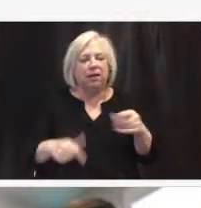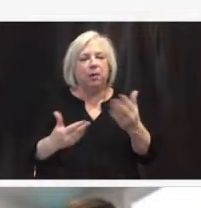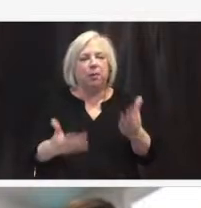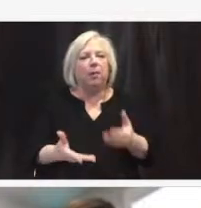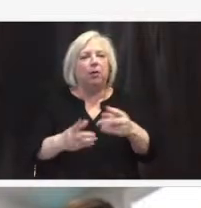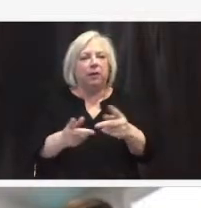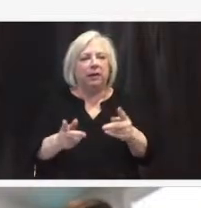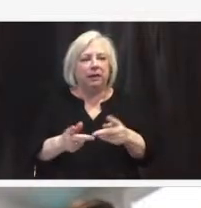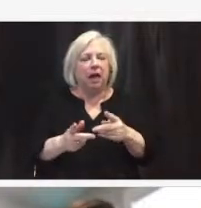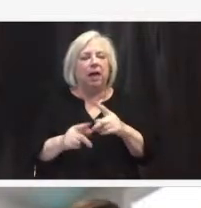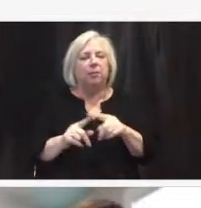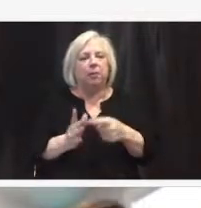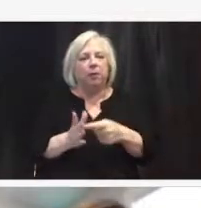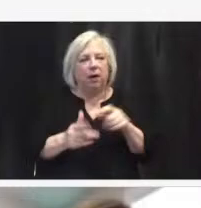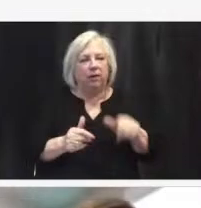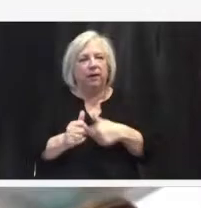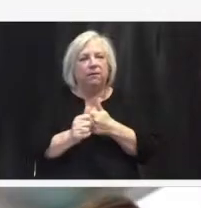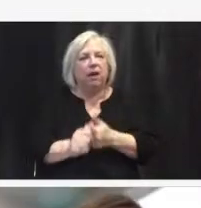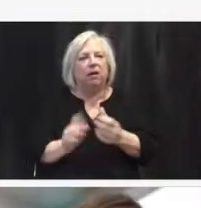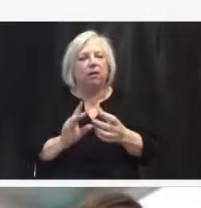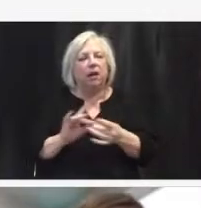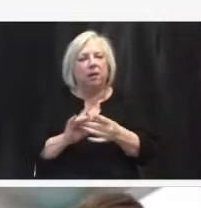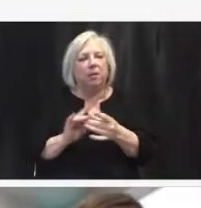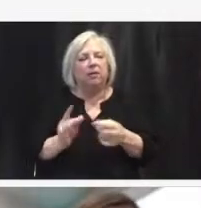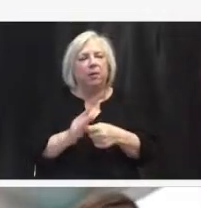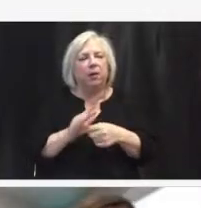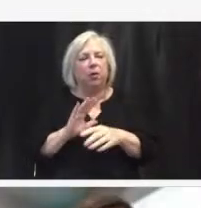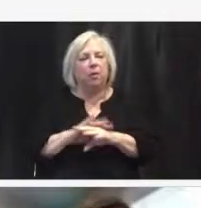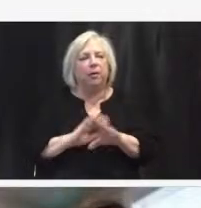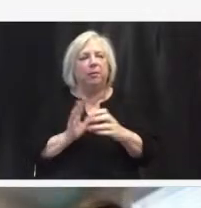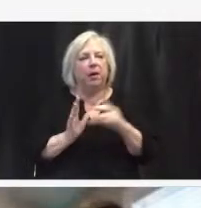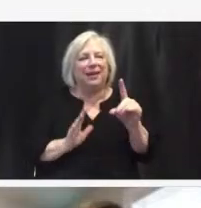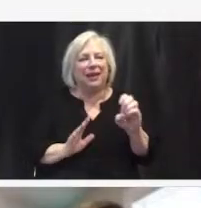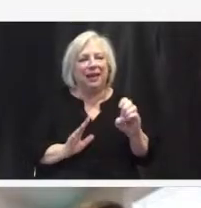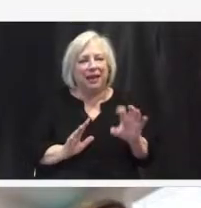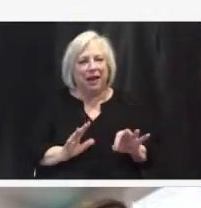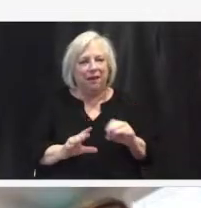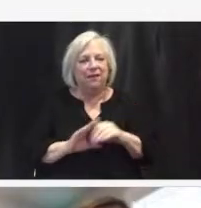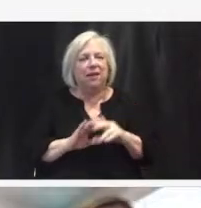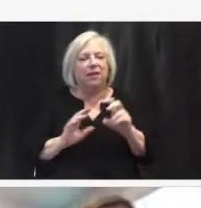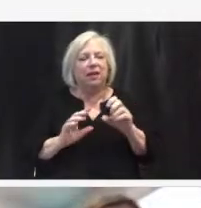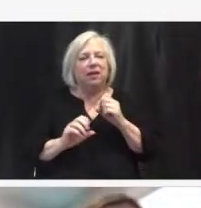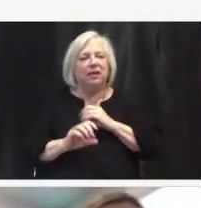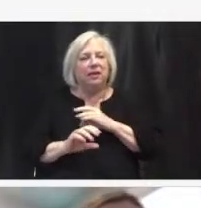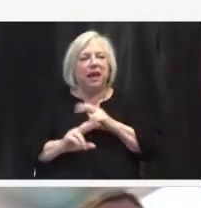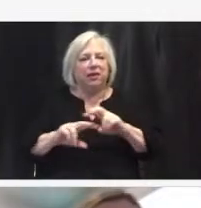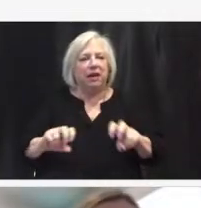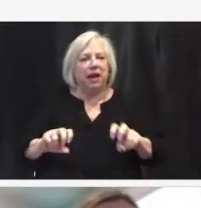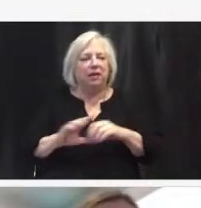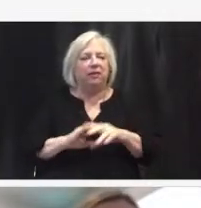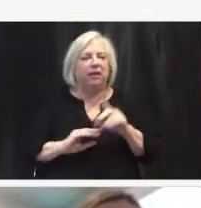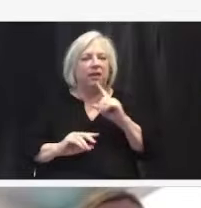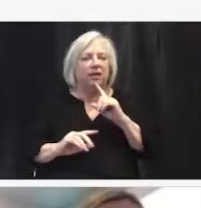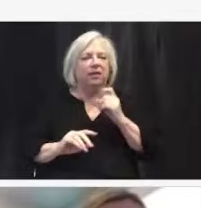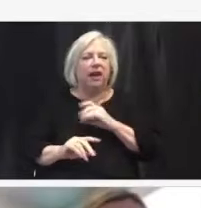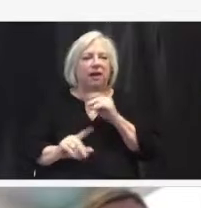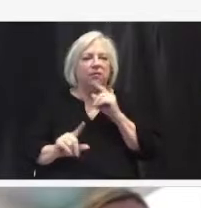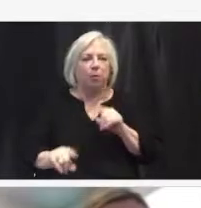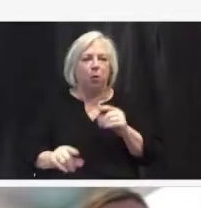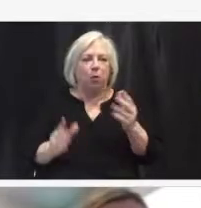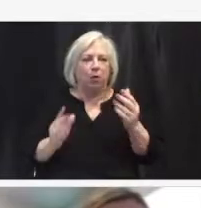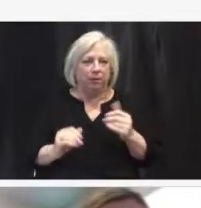subject to compliance with the comments and conditions outlined in paragraphs D, E, and F in the staff analysis of the agenda staff report.